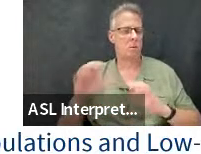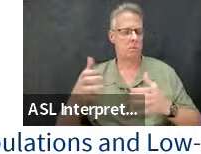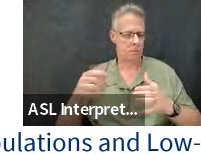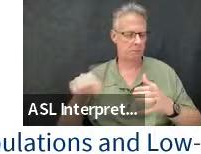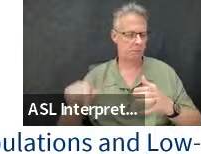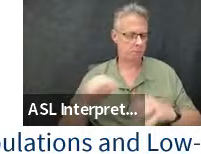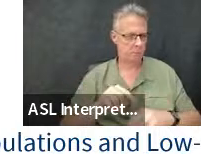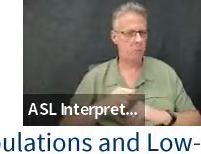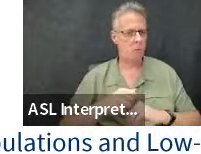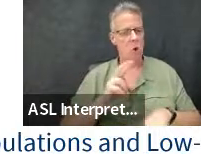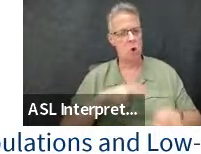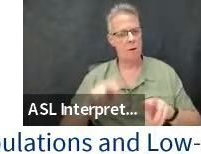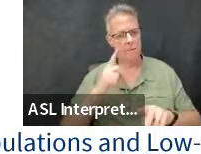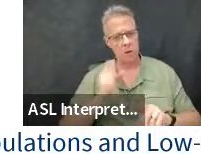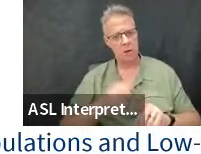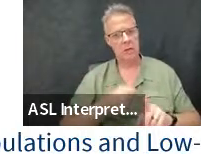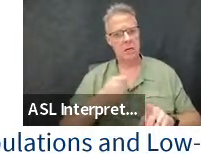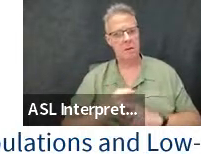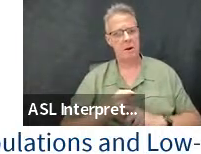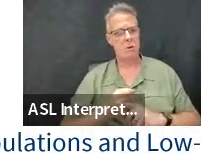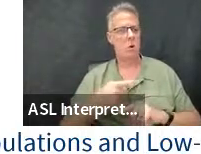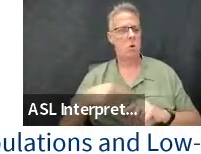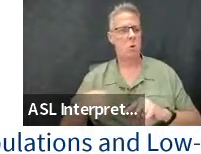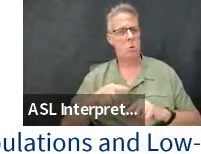at impacts to those